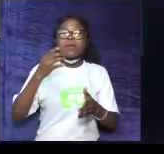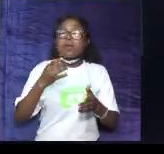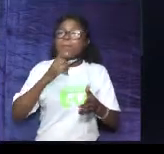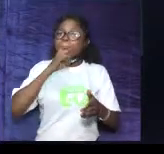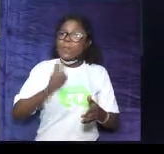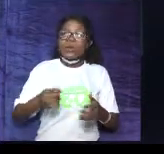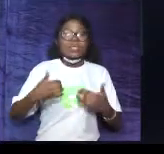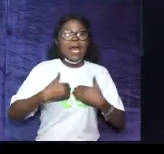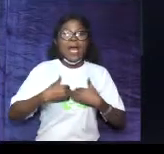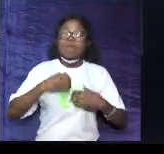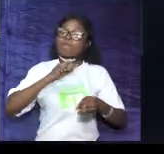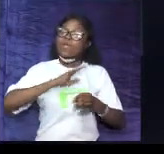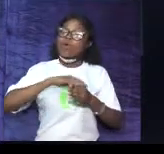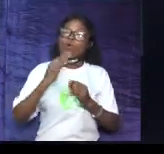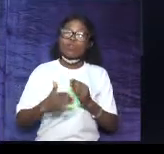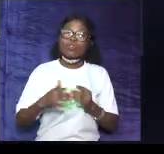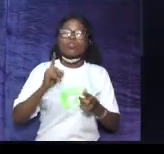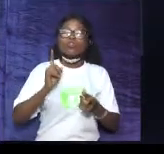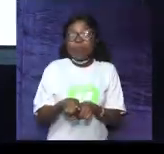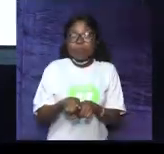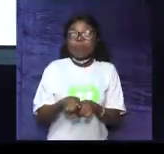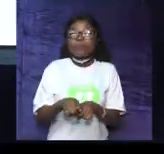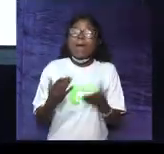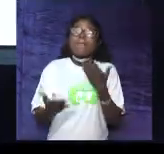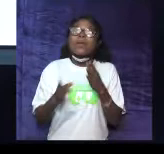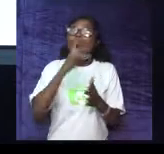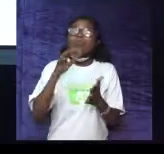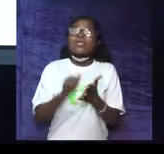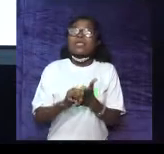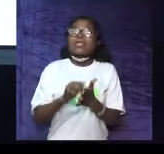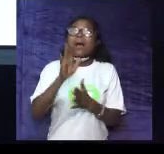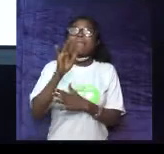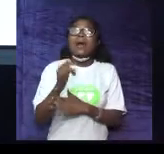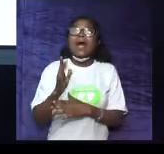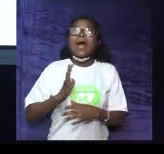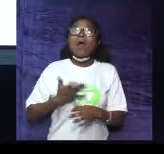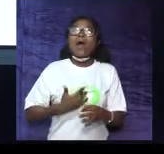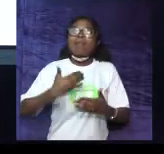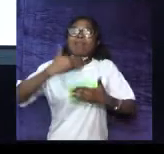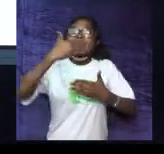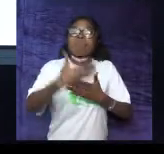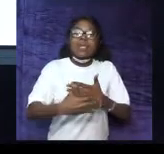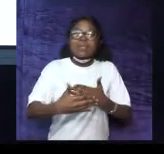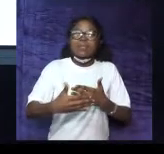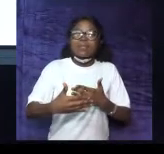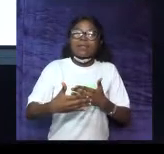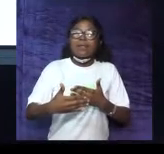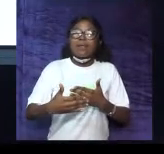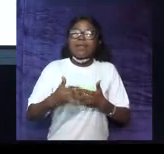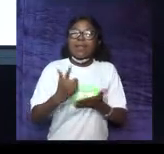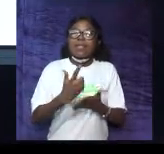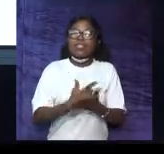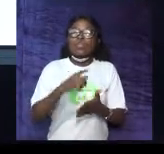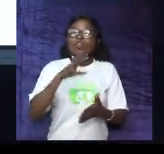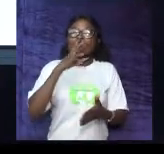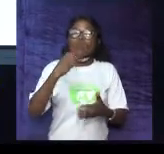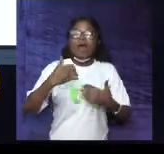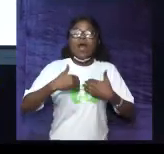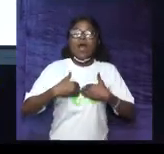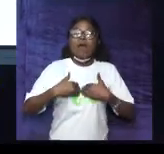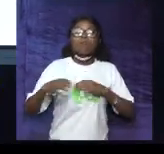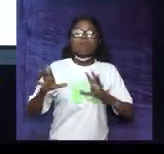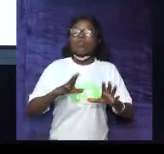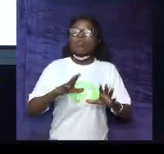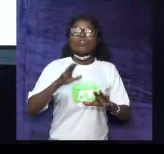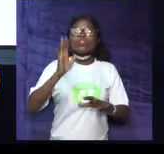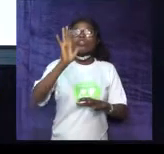must definitely have a conclusion. So make sure that by our next lesson,